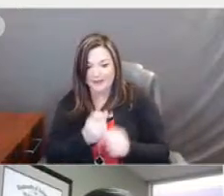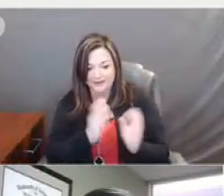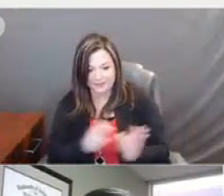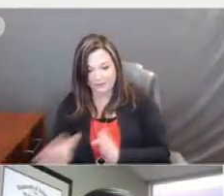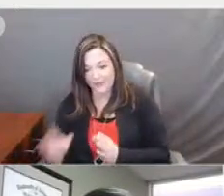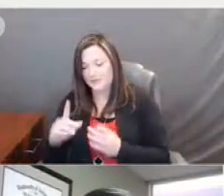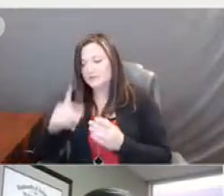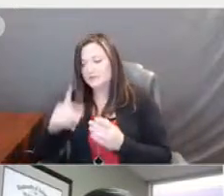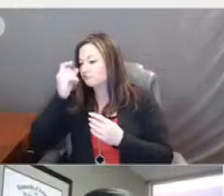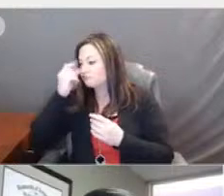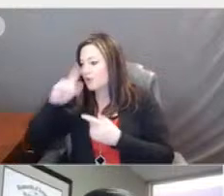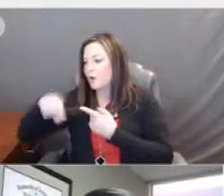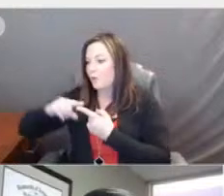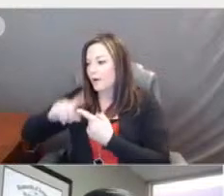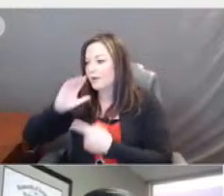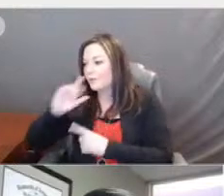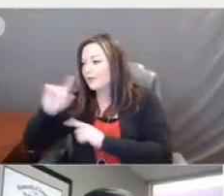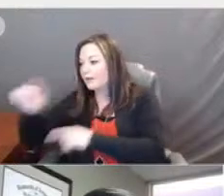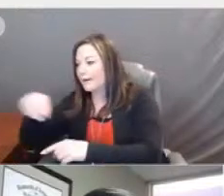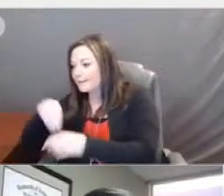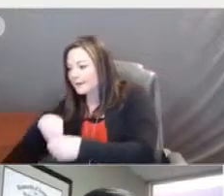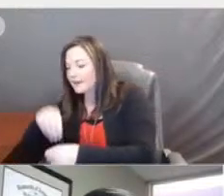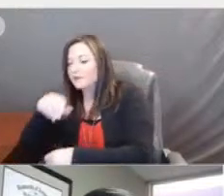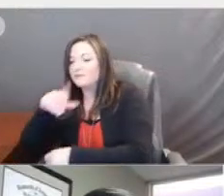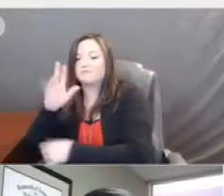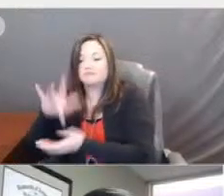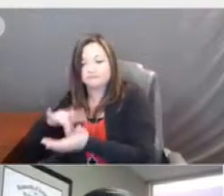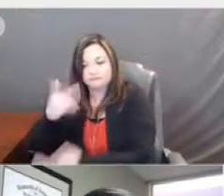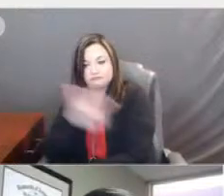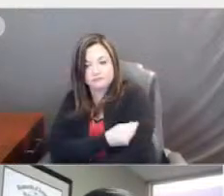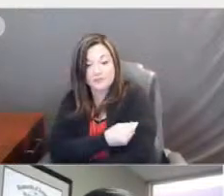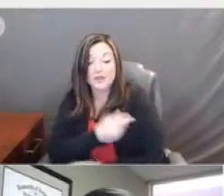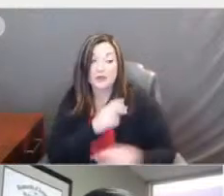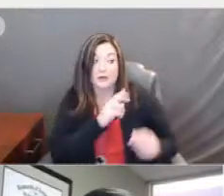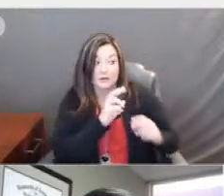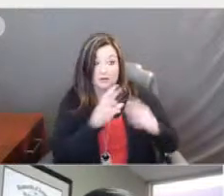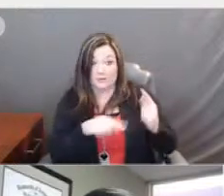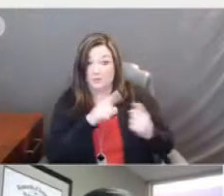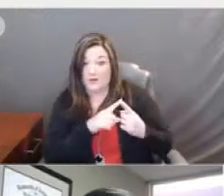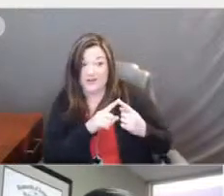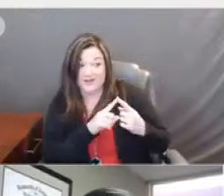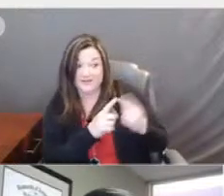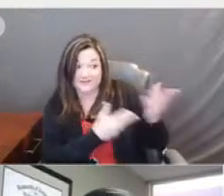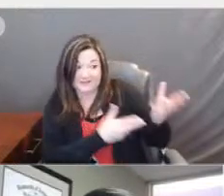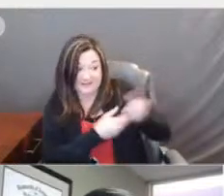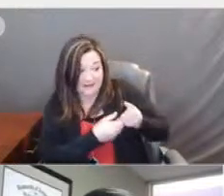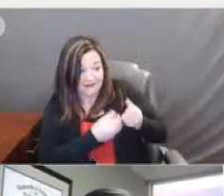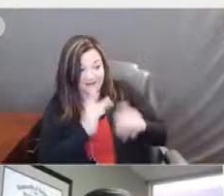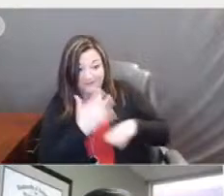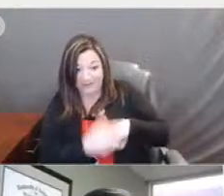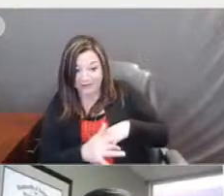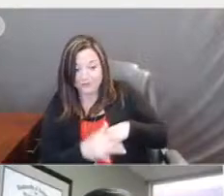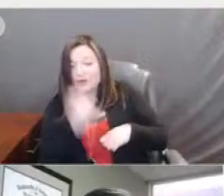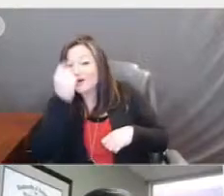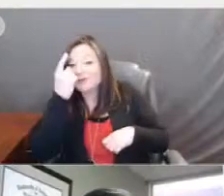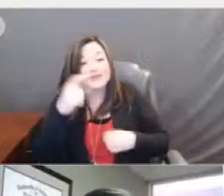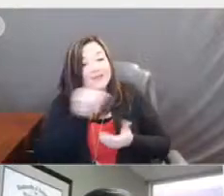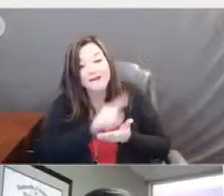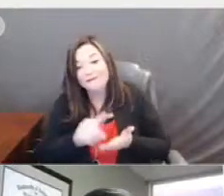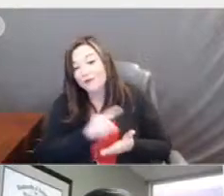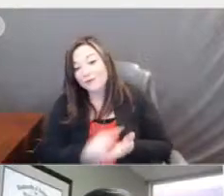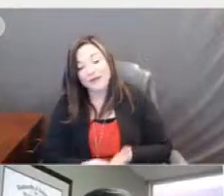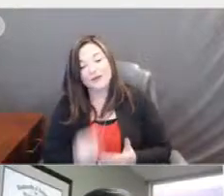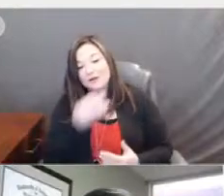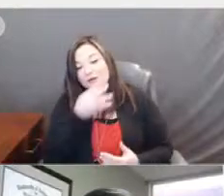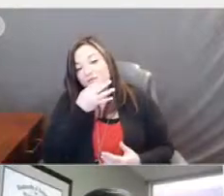in and vaccinate. And then as vaccine is available, we're still receiving very few doses in Arkansas each week.